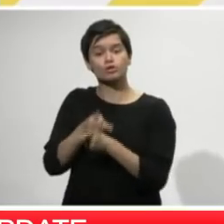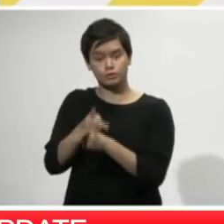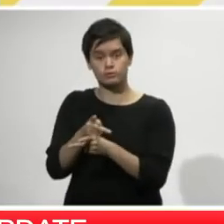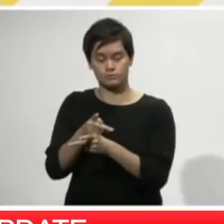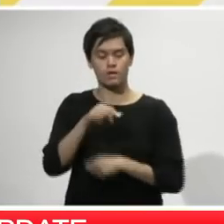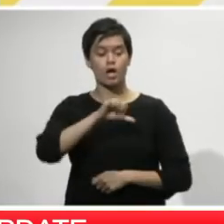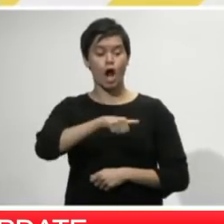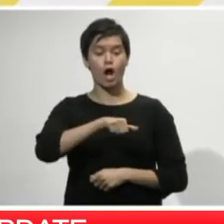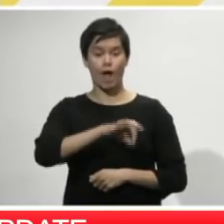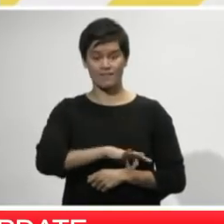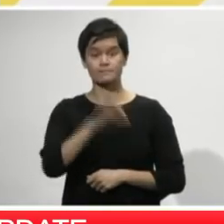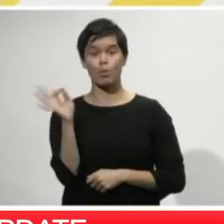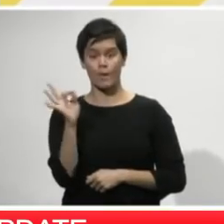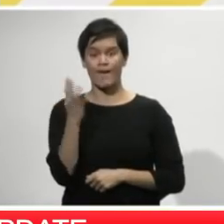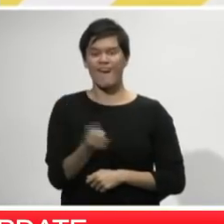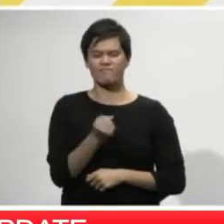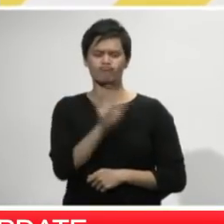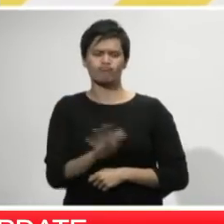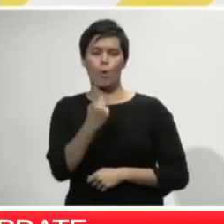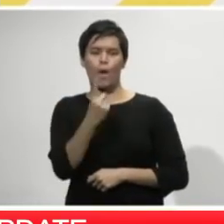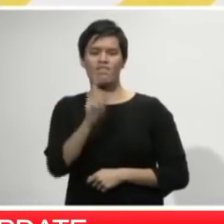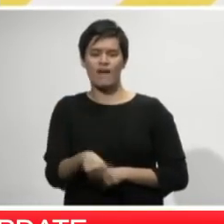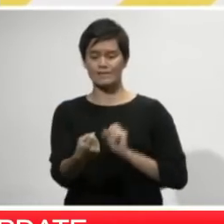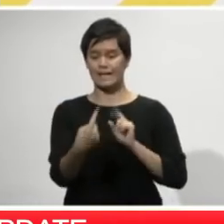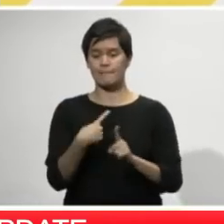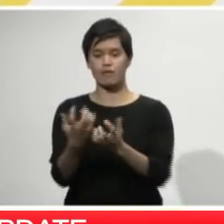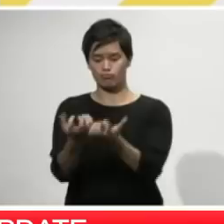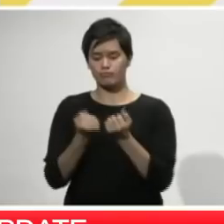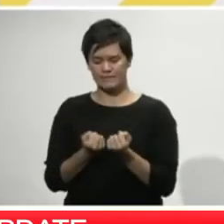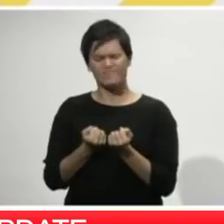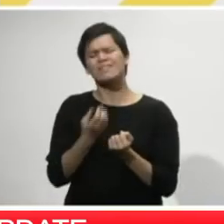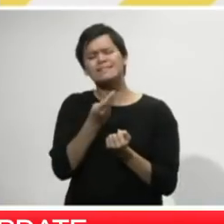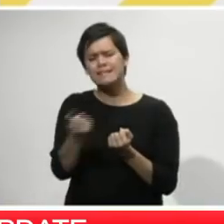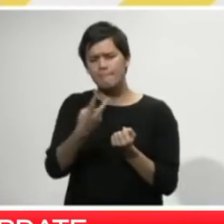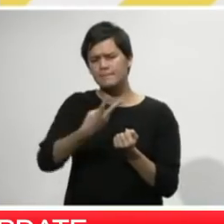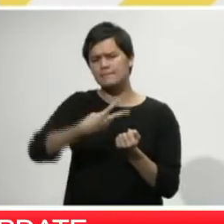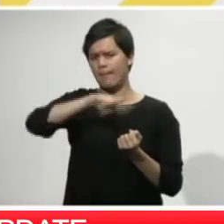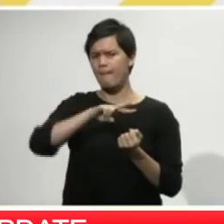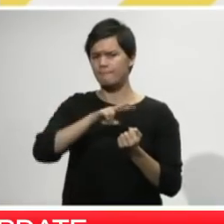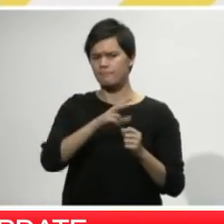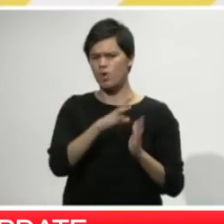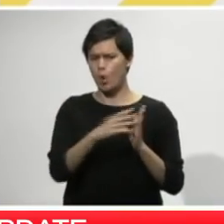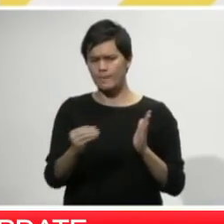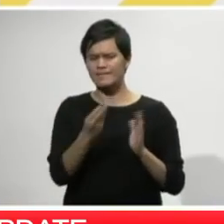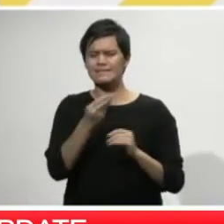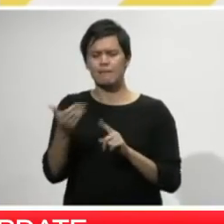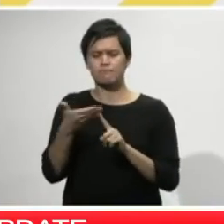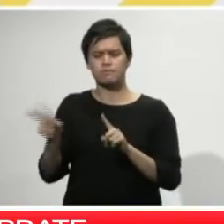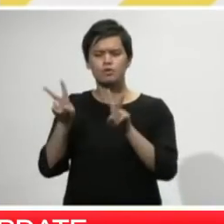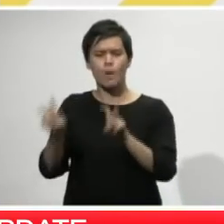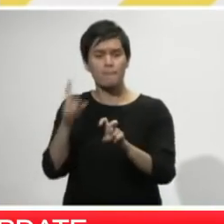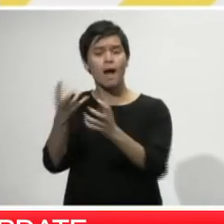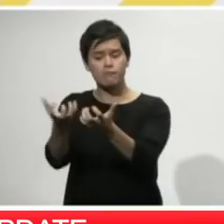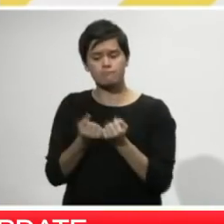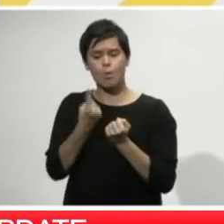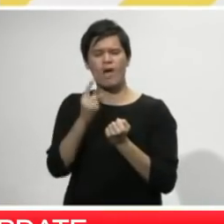a.m, around 990 emails. That does include some duplicates and unrelated messages, but